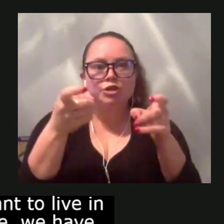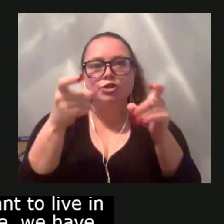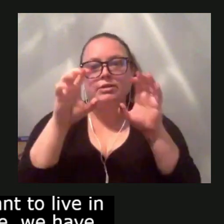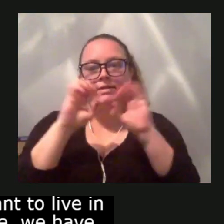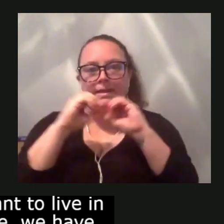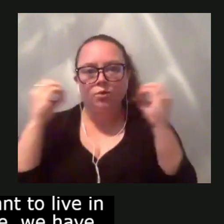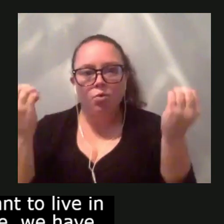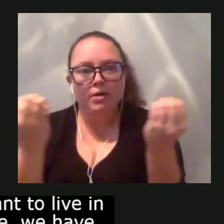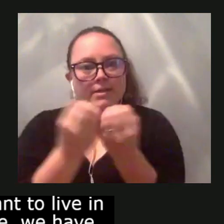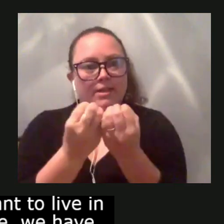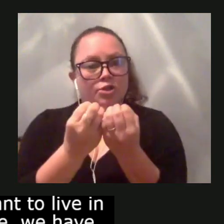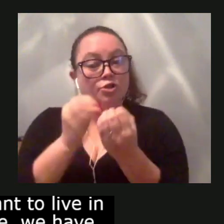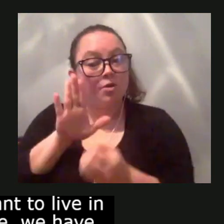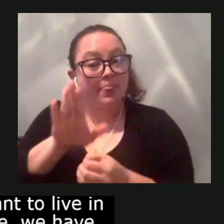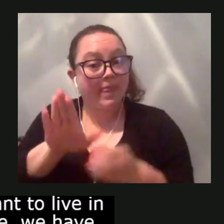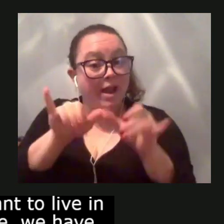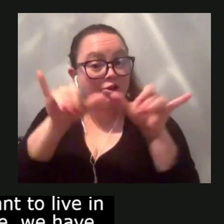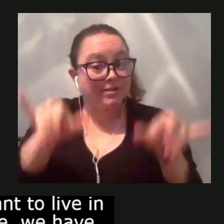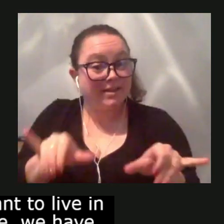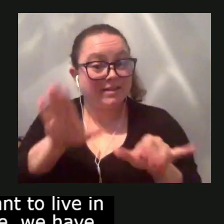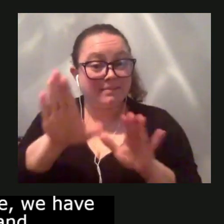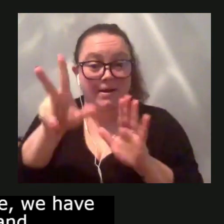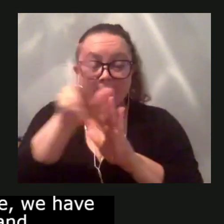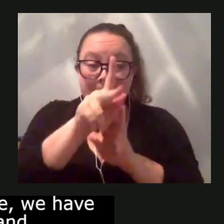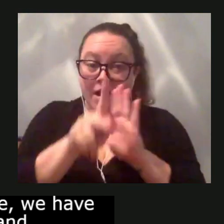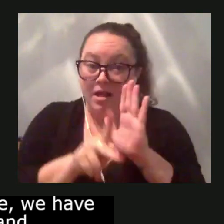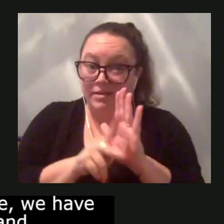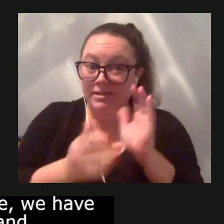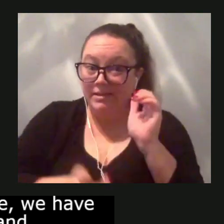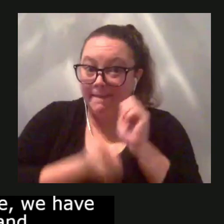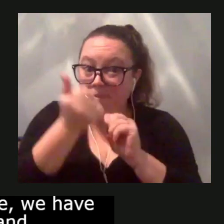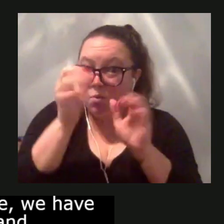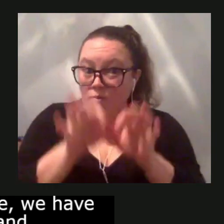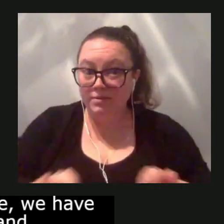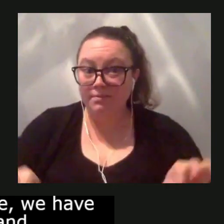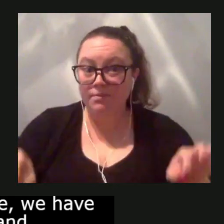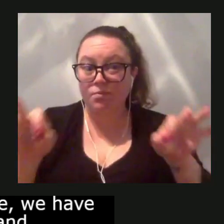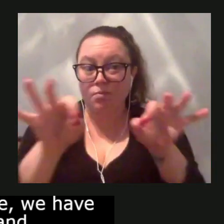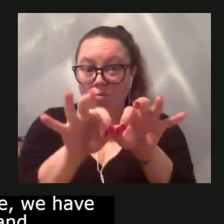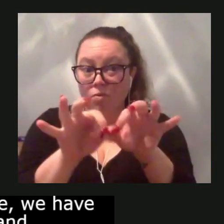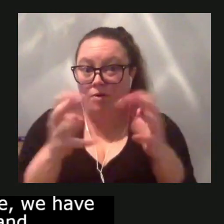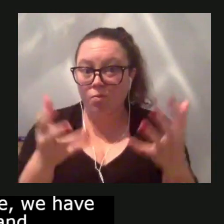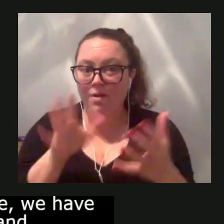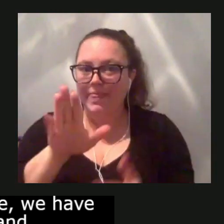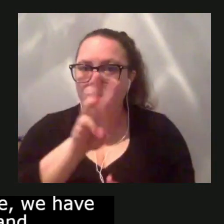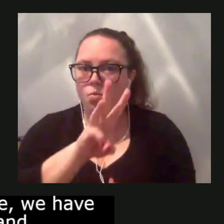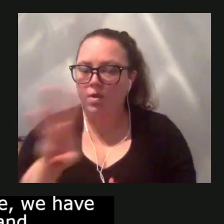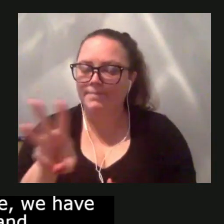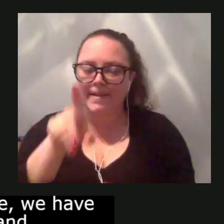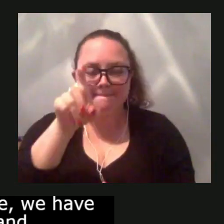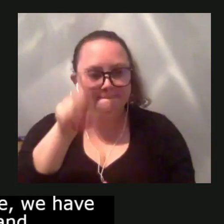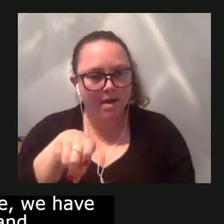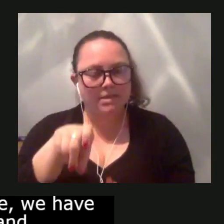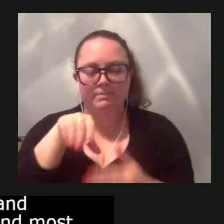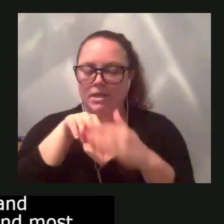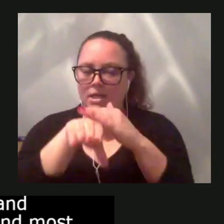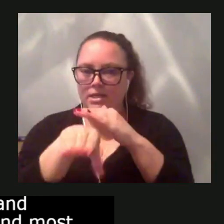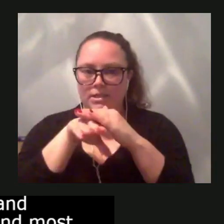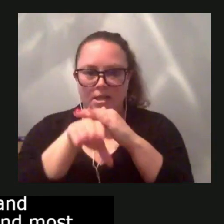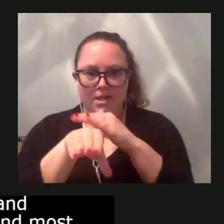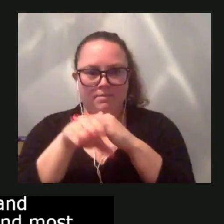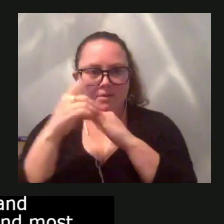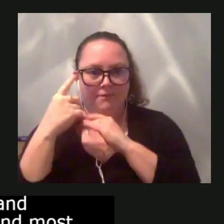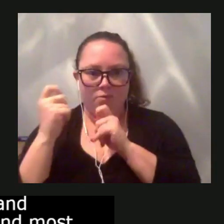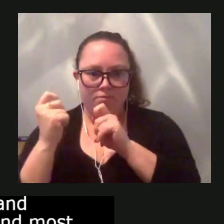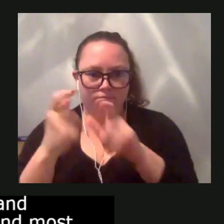to make their systems, their policies, and most important of all, their websites and communications accessible for persons